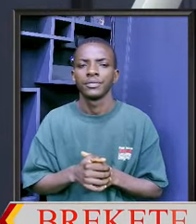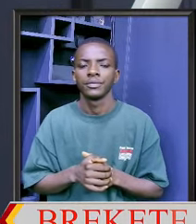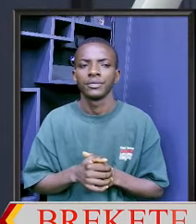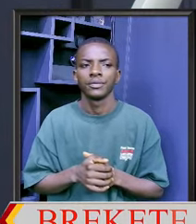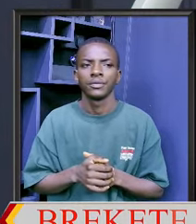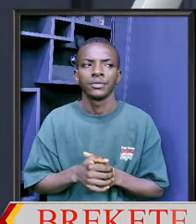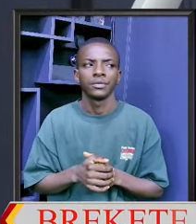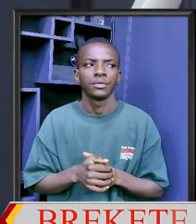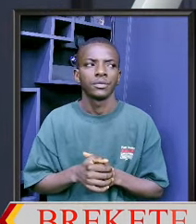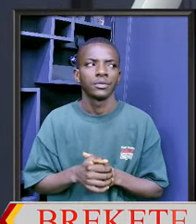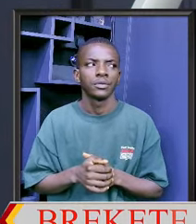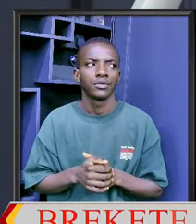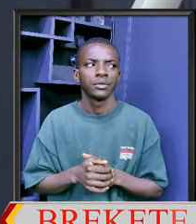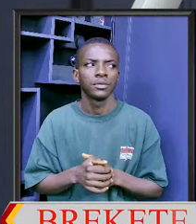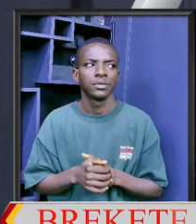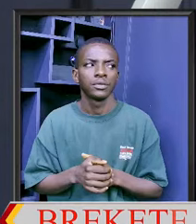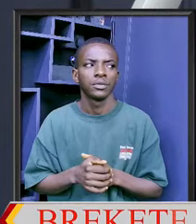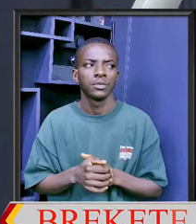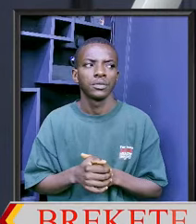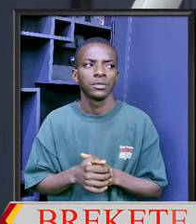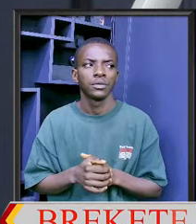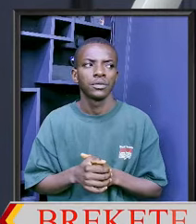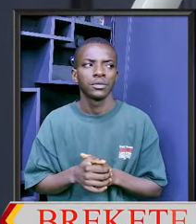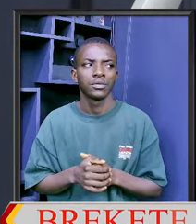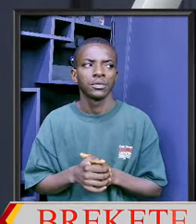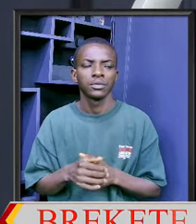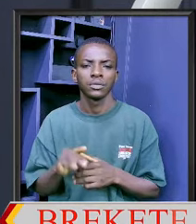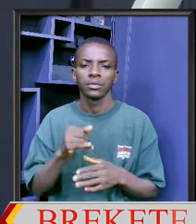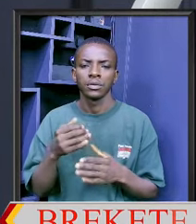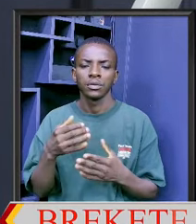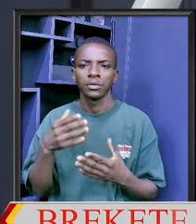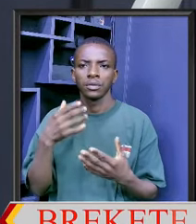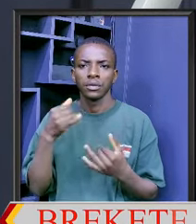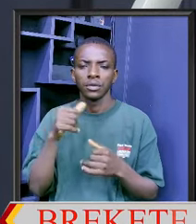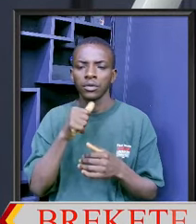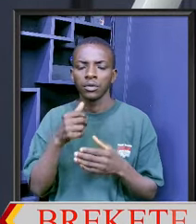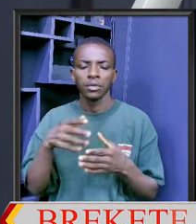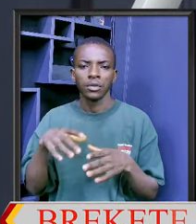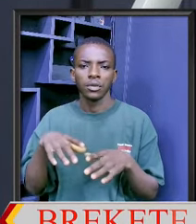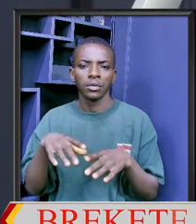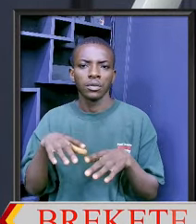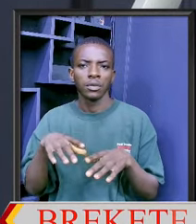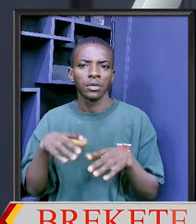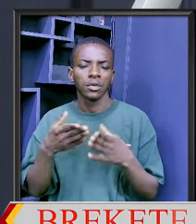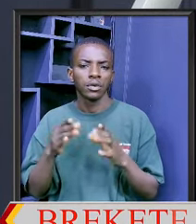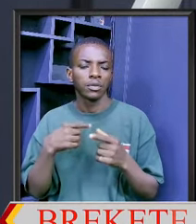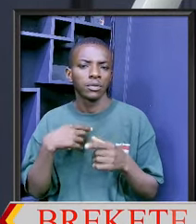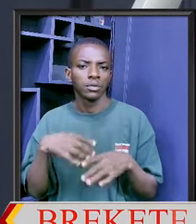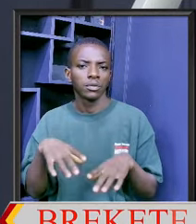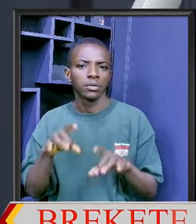Aisha. Just Aisha, hold on. I want to snap the screen because you know go allow me pick call.